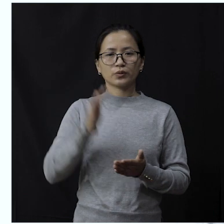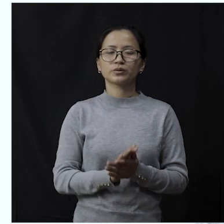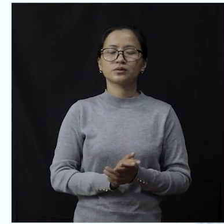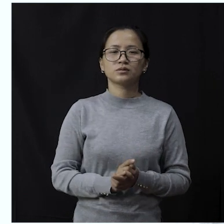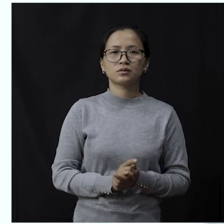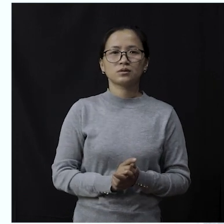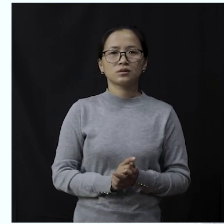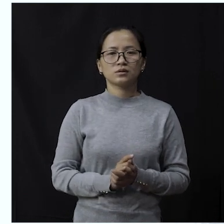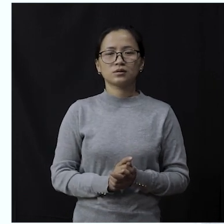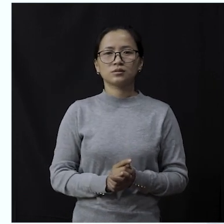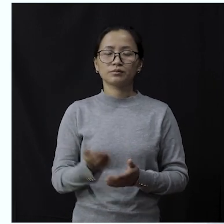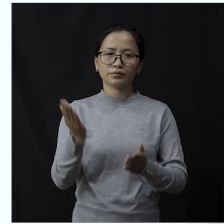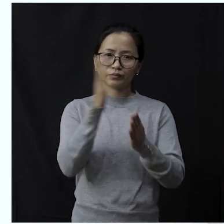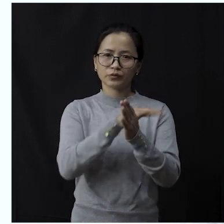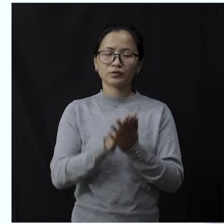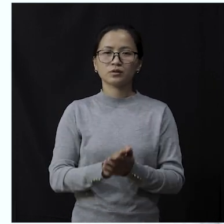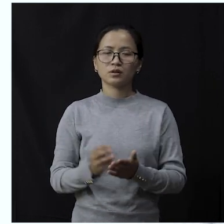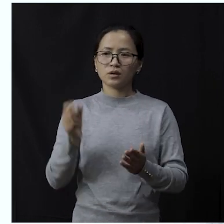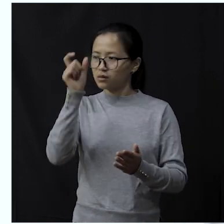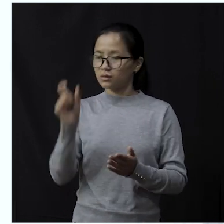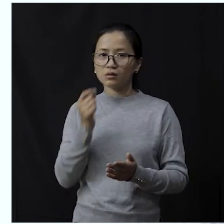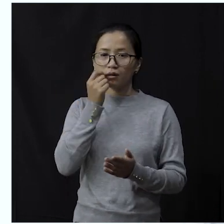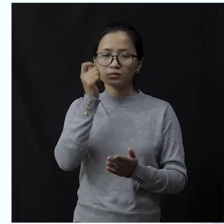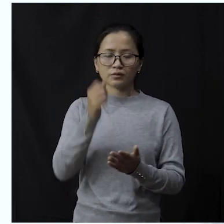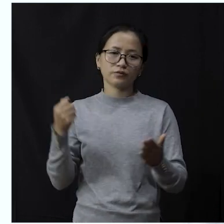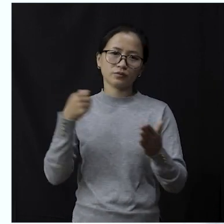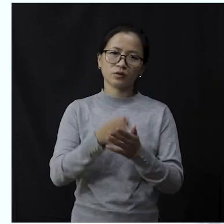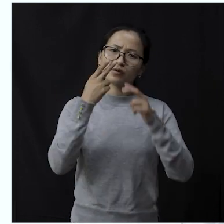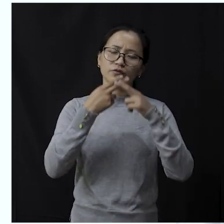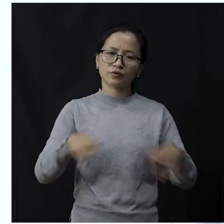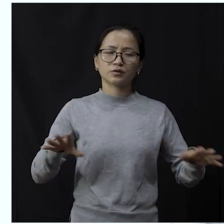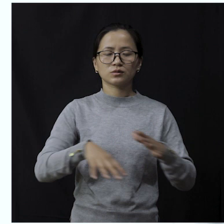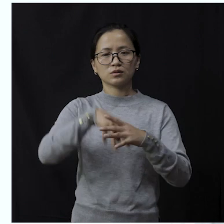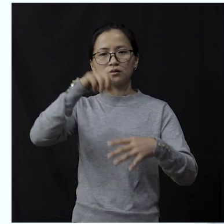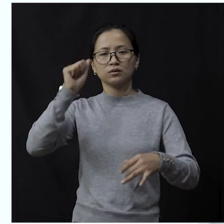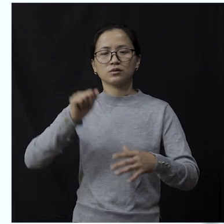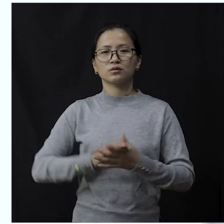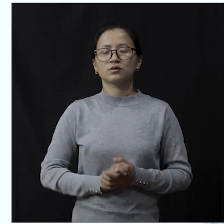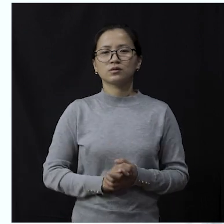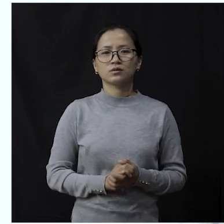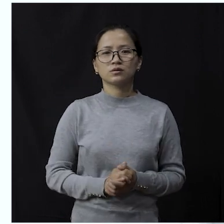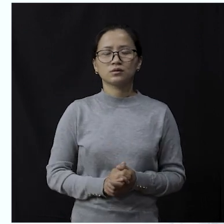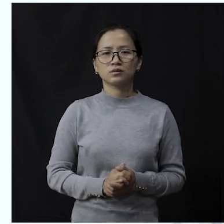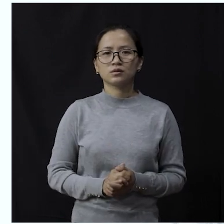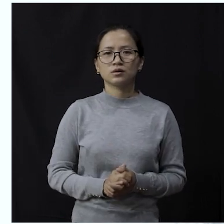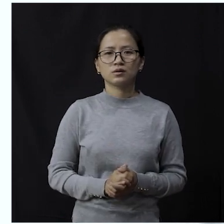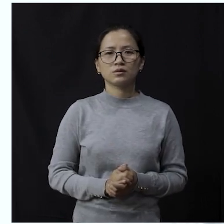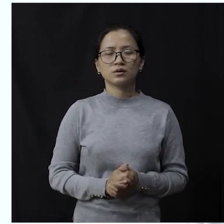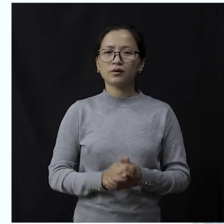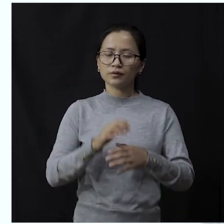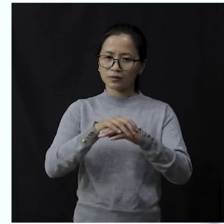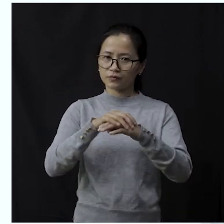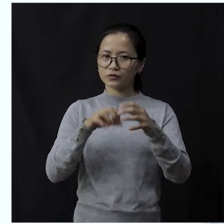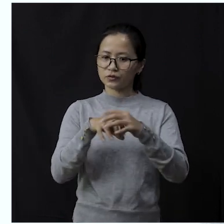and finally, before the hunter approached, they were able to free themselves out and go out of what?